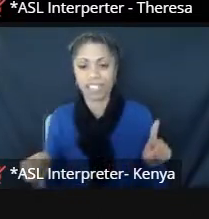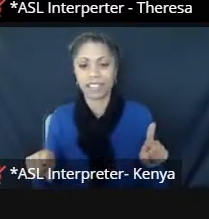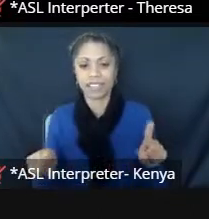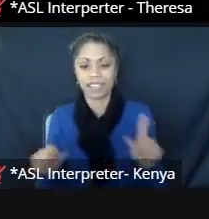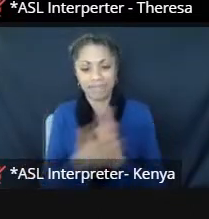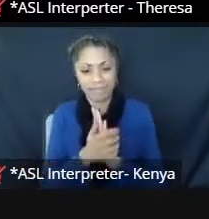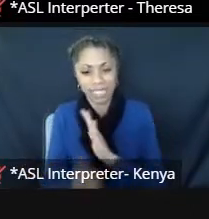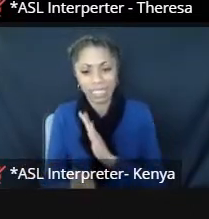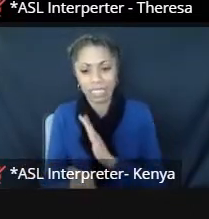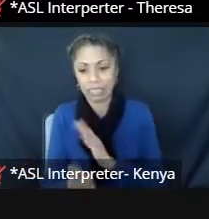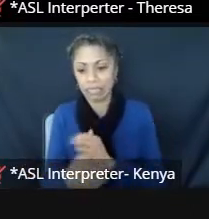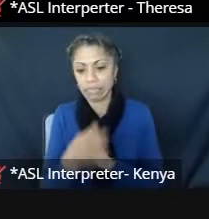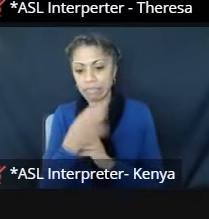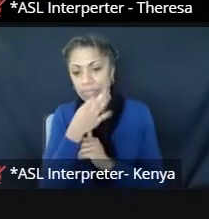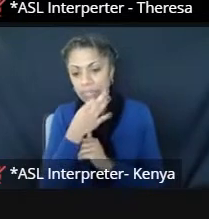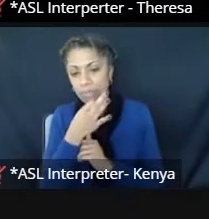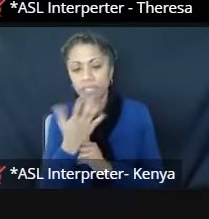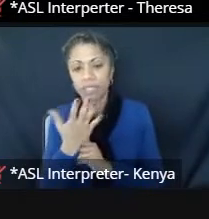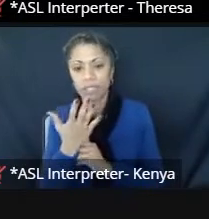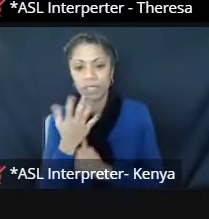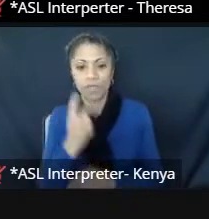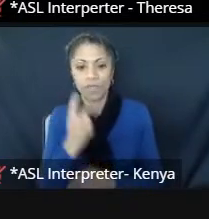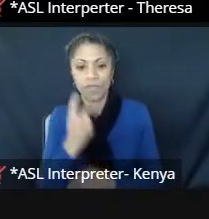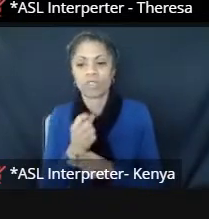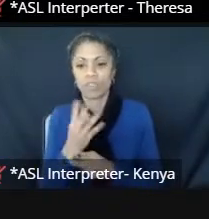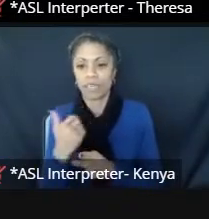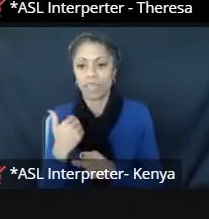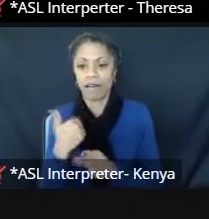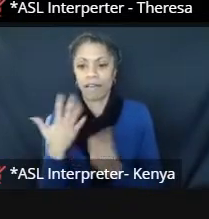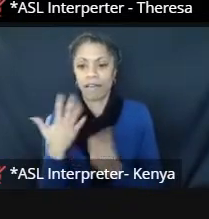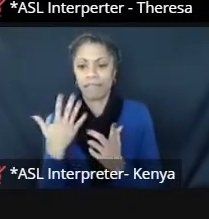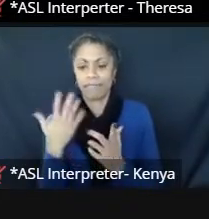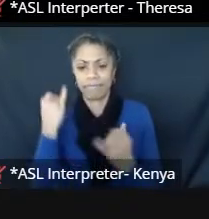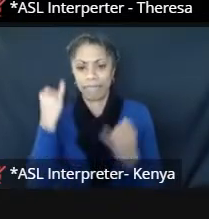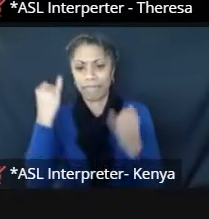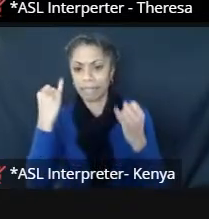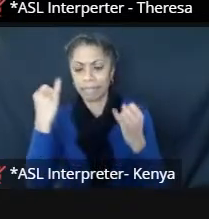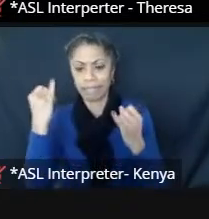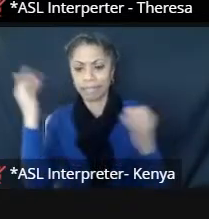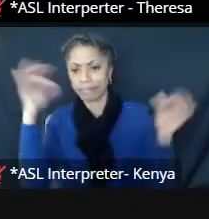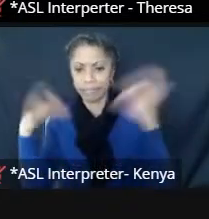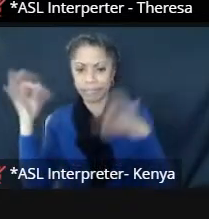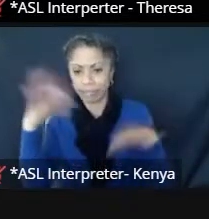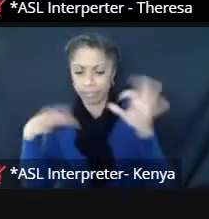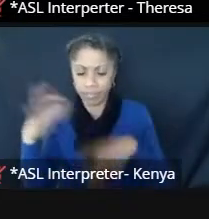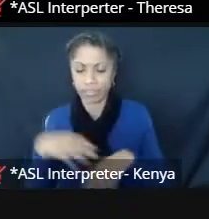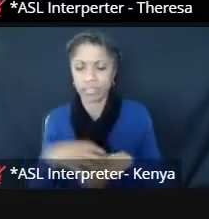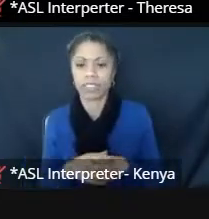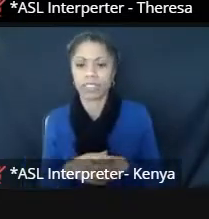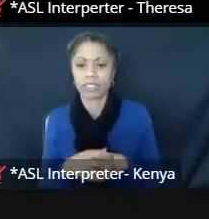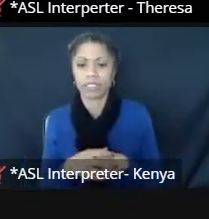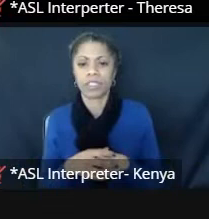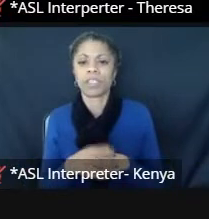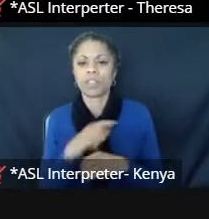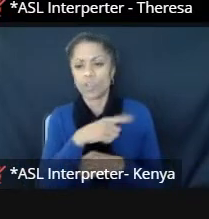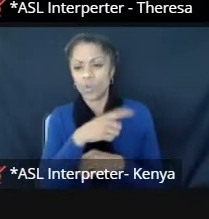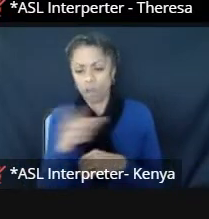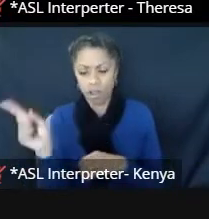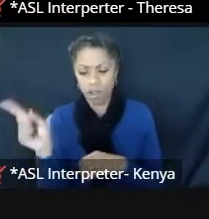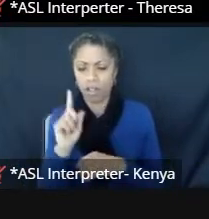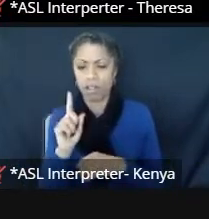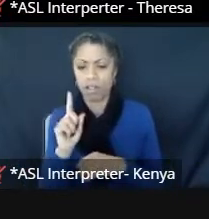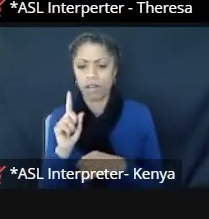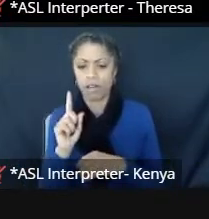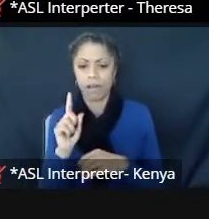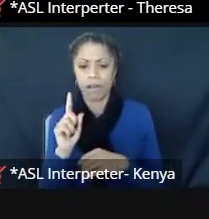such diverse experiences to this room. You are all many things, not just a job title. Many of you